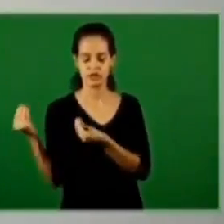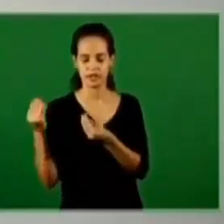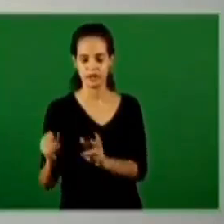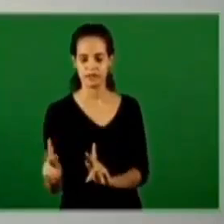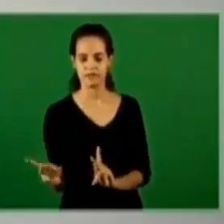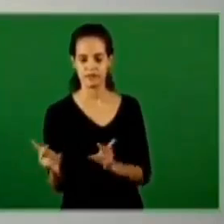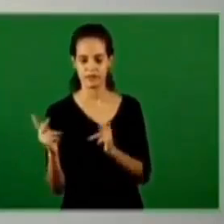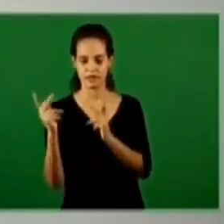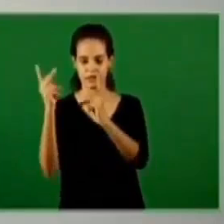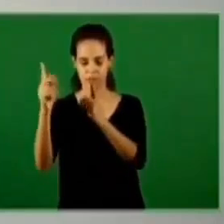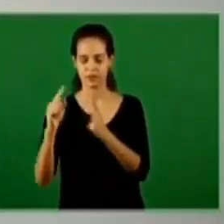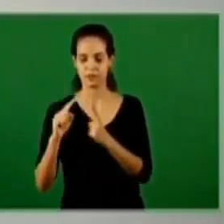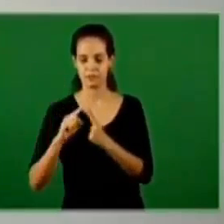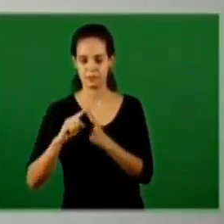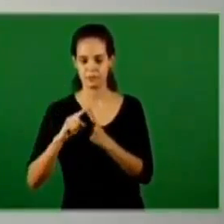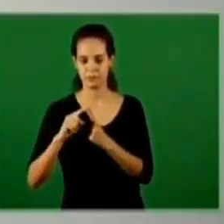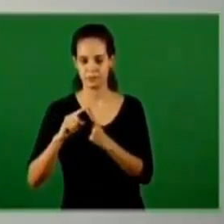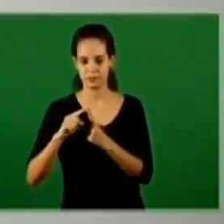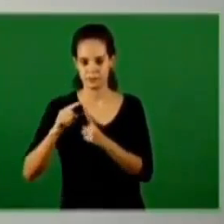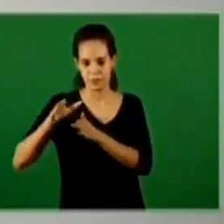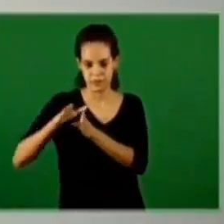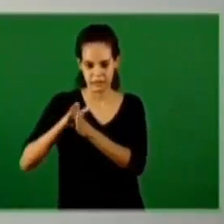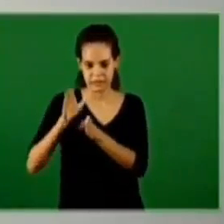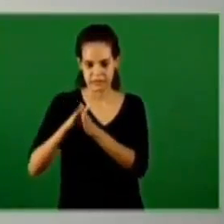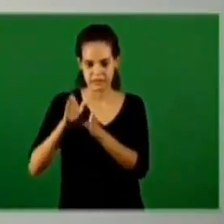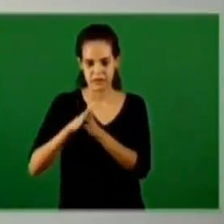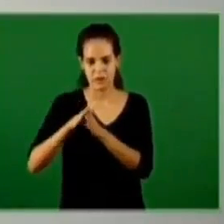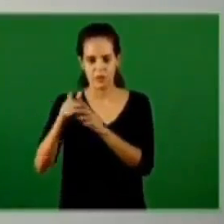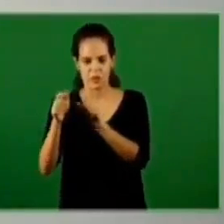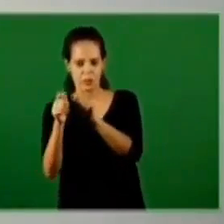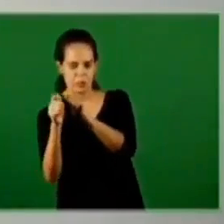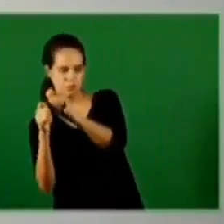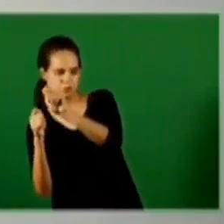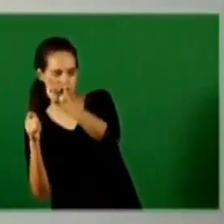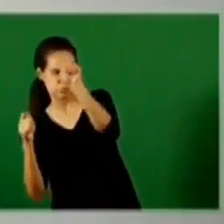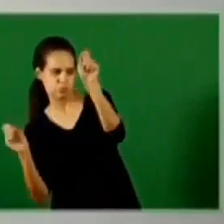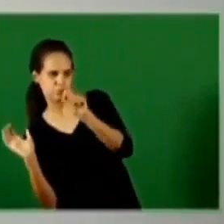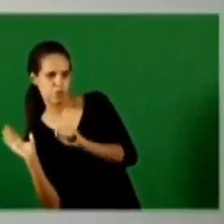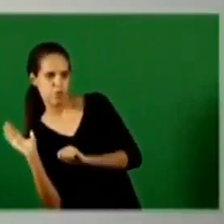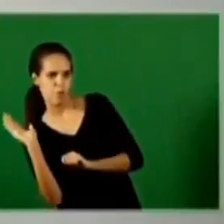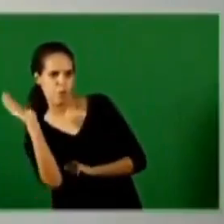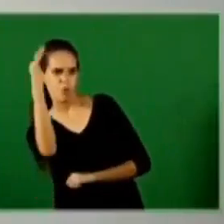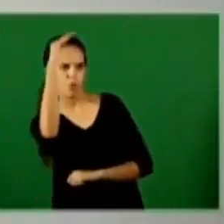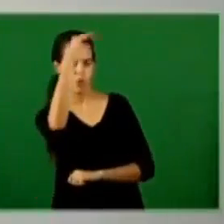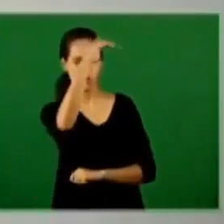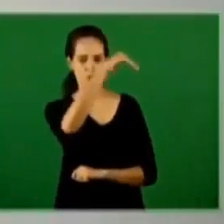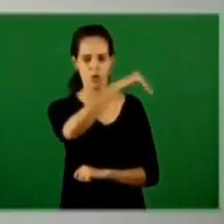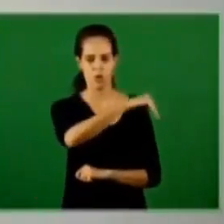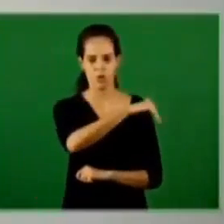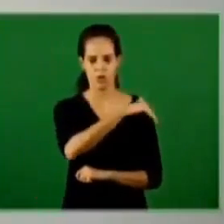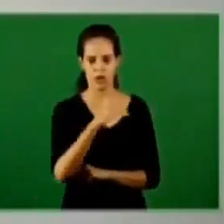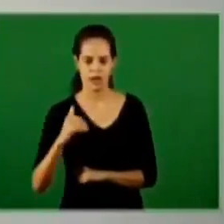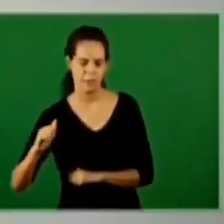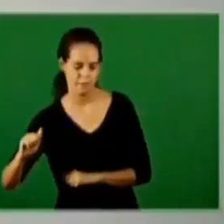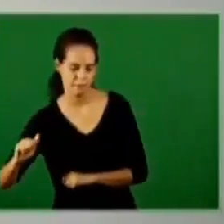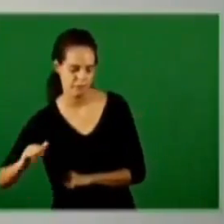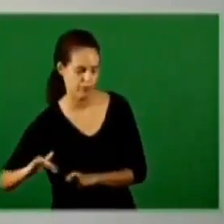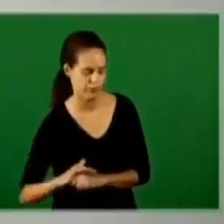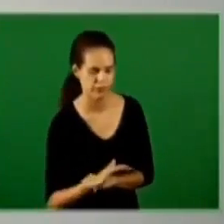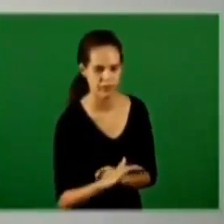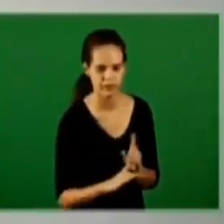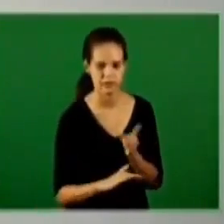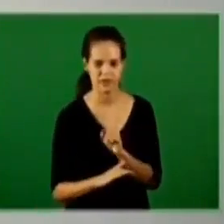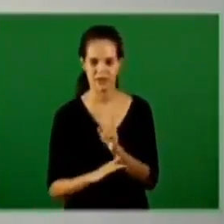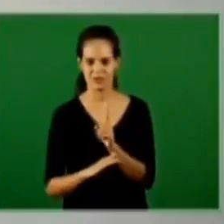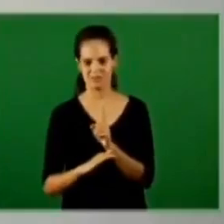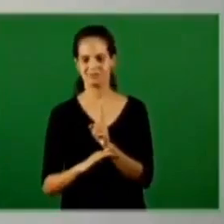The first instruction was that every attack had to be done from the heights, and should not be done from